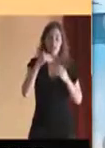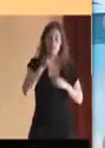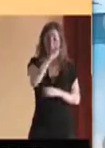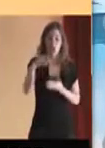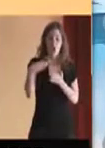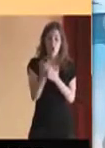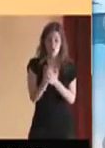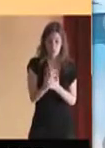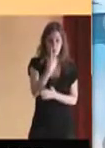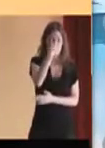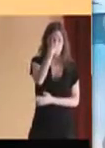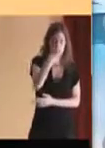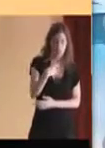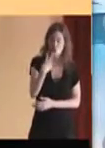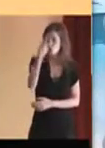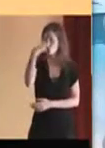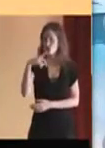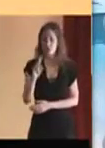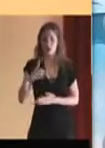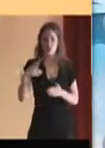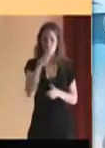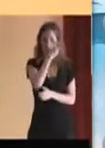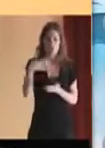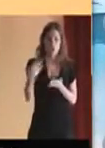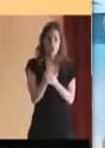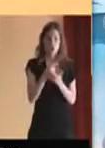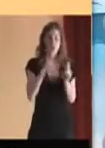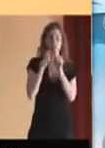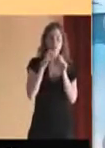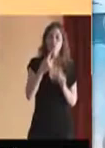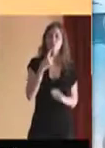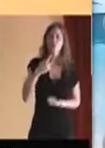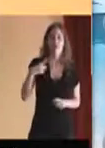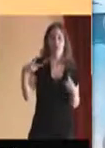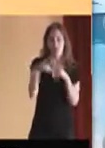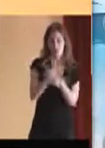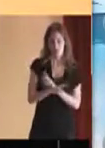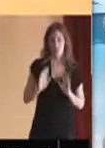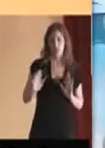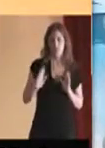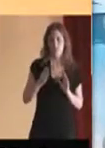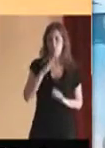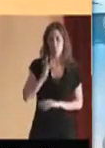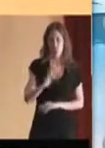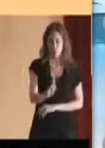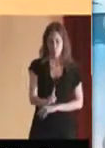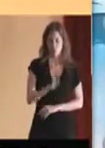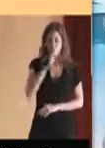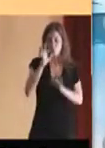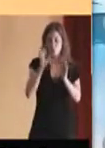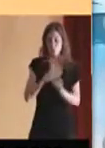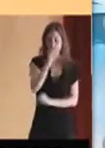that all the people that we interviewed, blind and non-blind, is something that we should try and avoid,